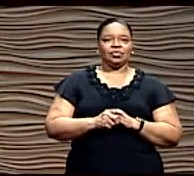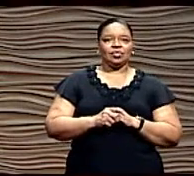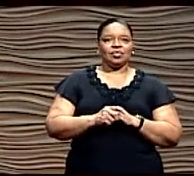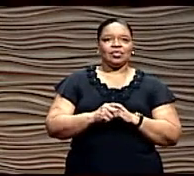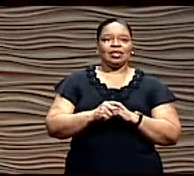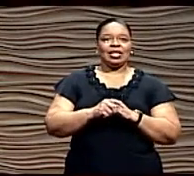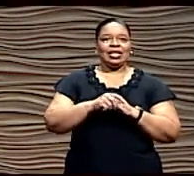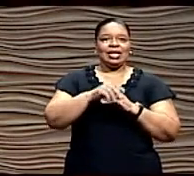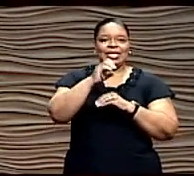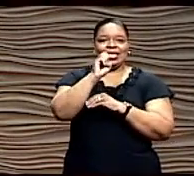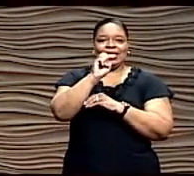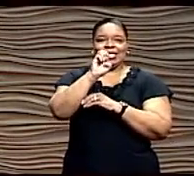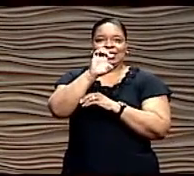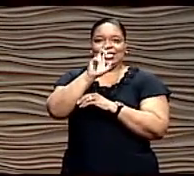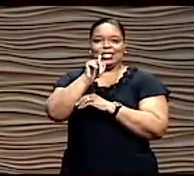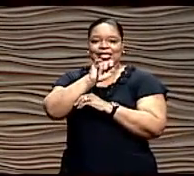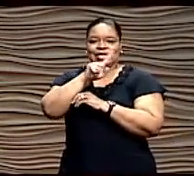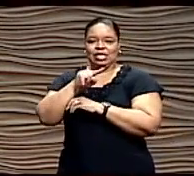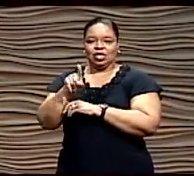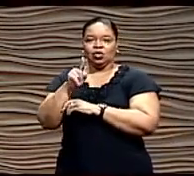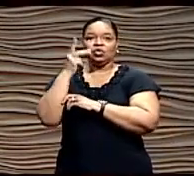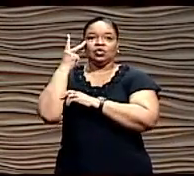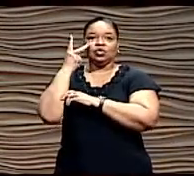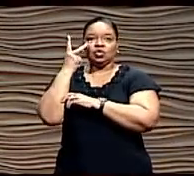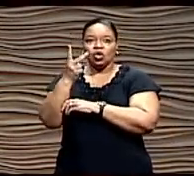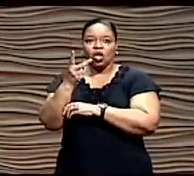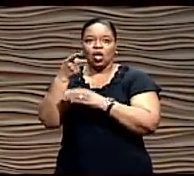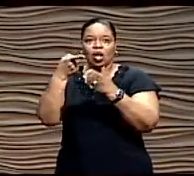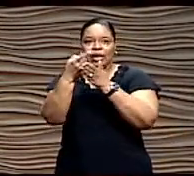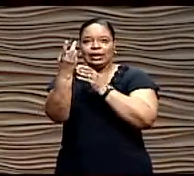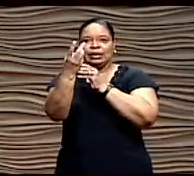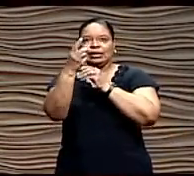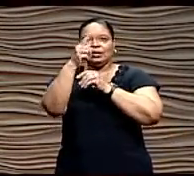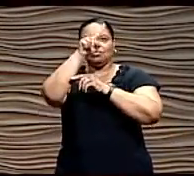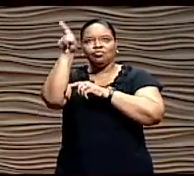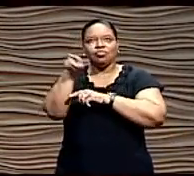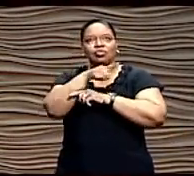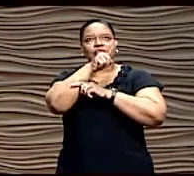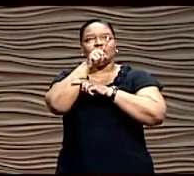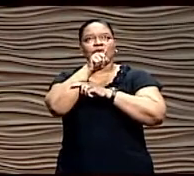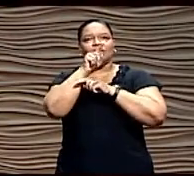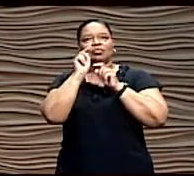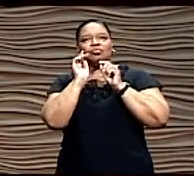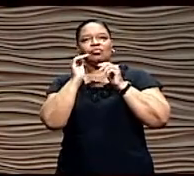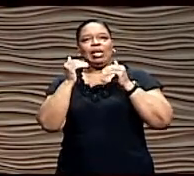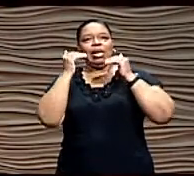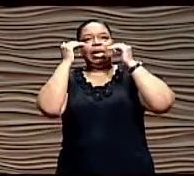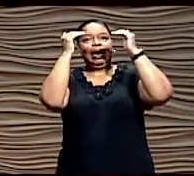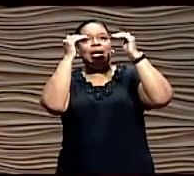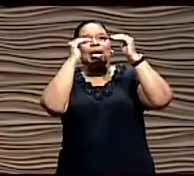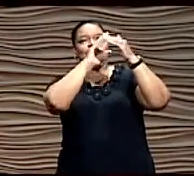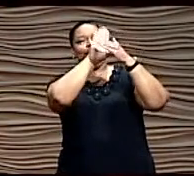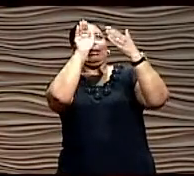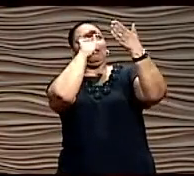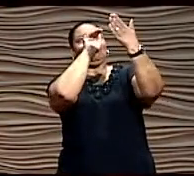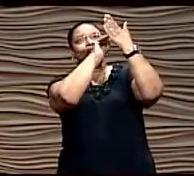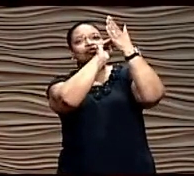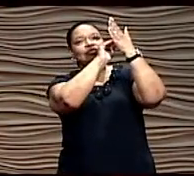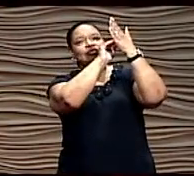Ezekiel saw the wheel way up in the middle of the